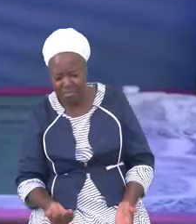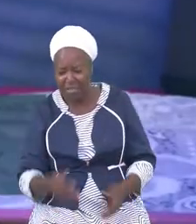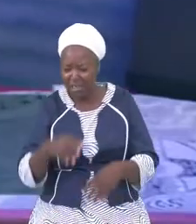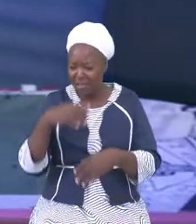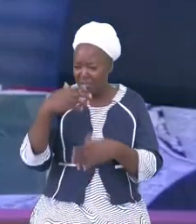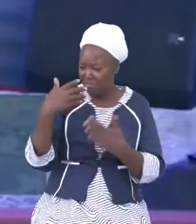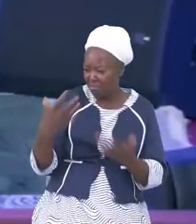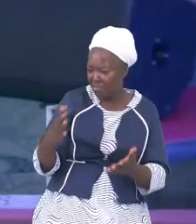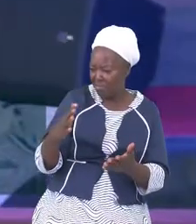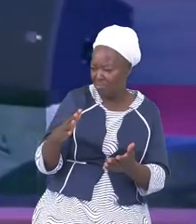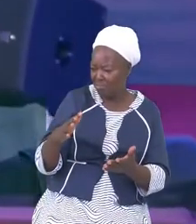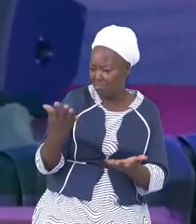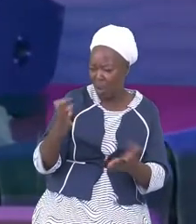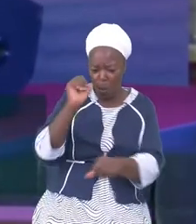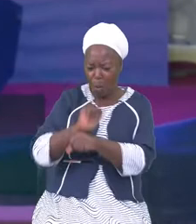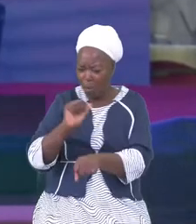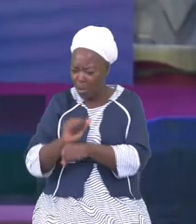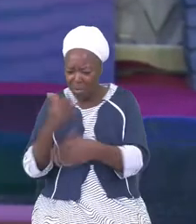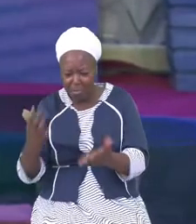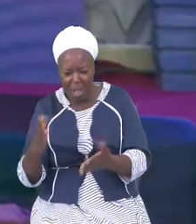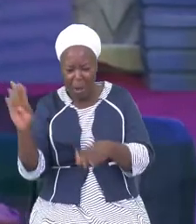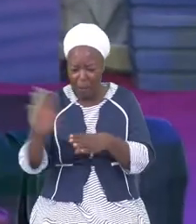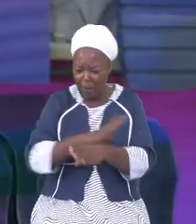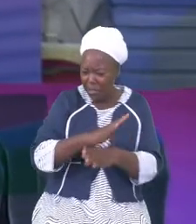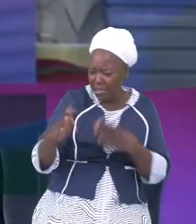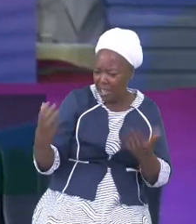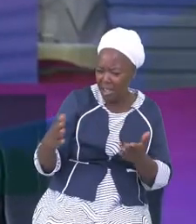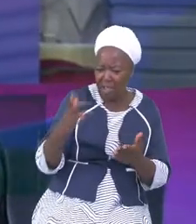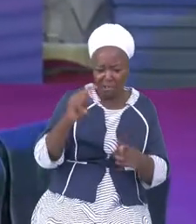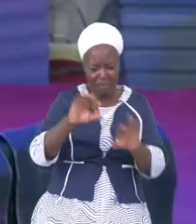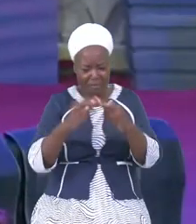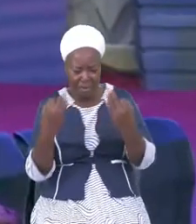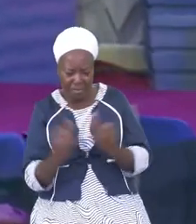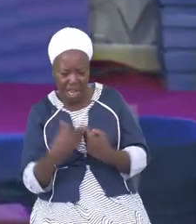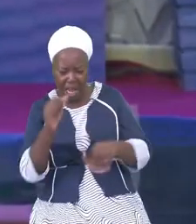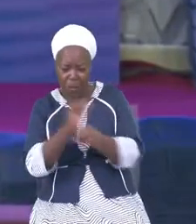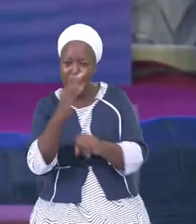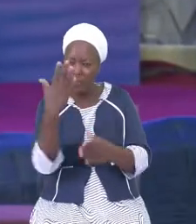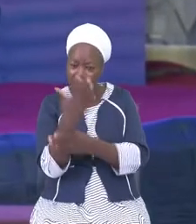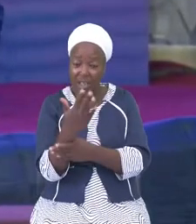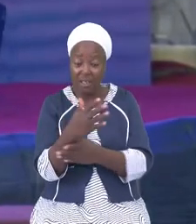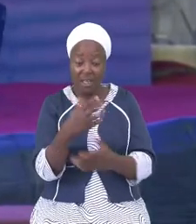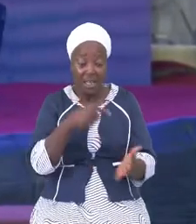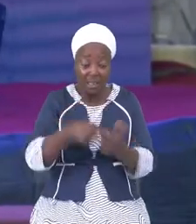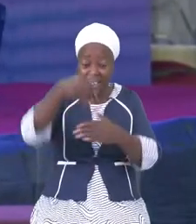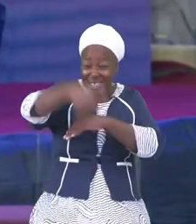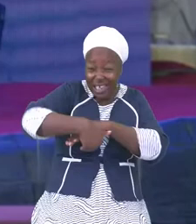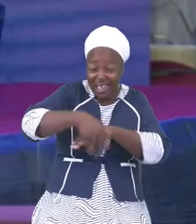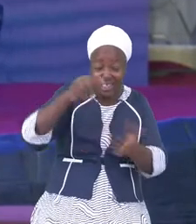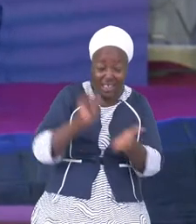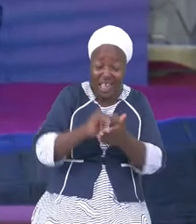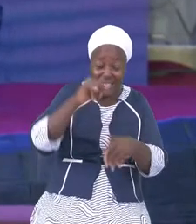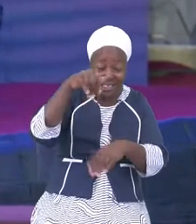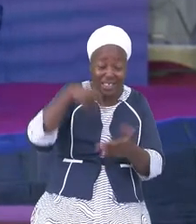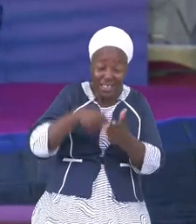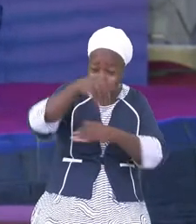your company, whatever has swallowed up the work of your hand, tonight, that thing, that whale will